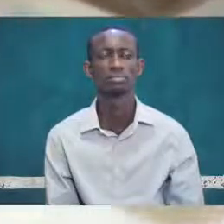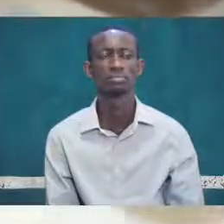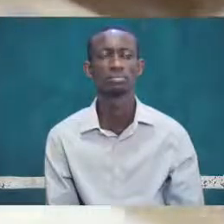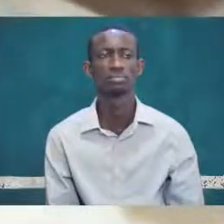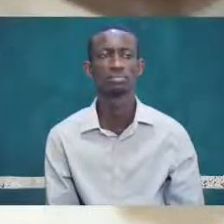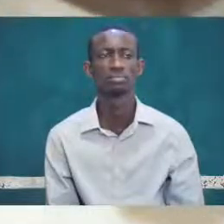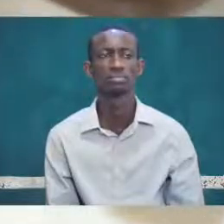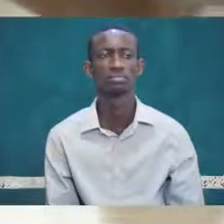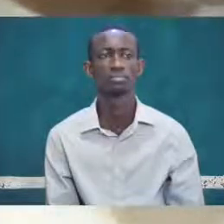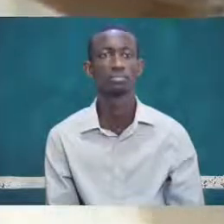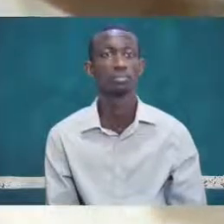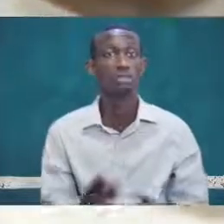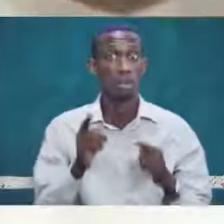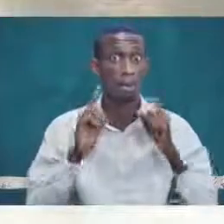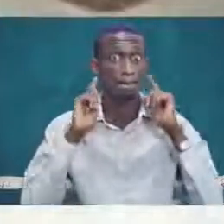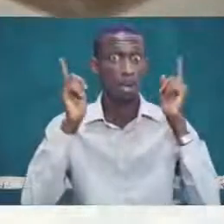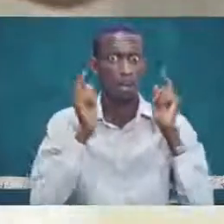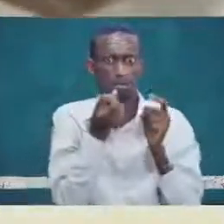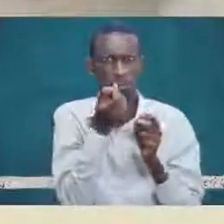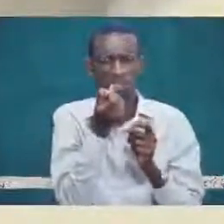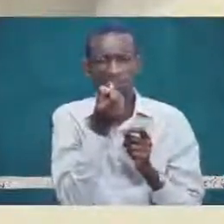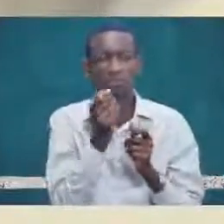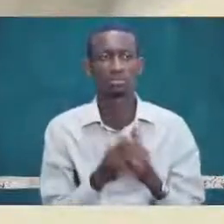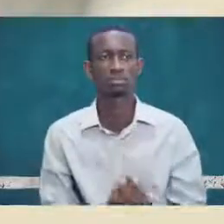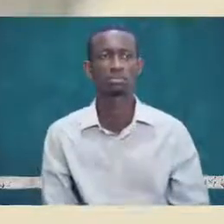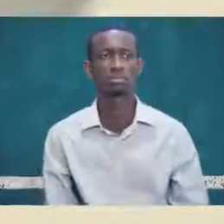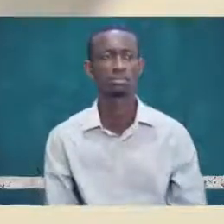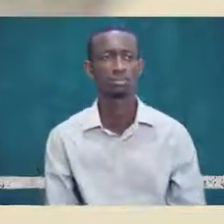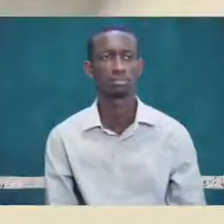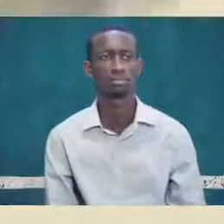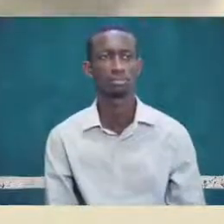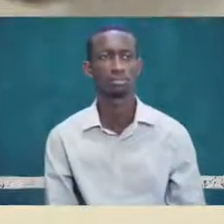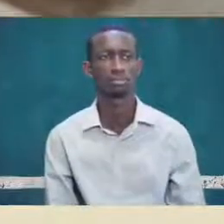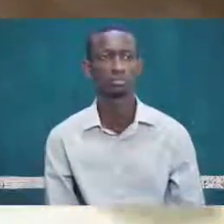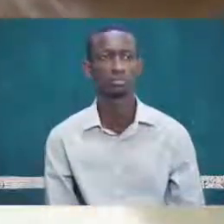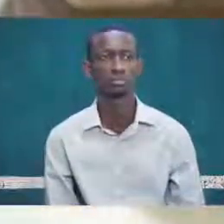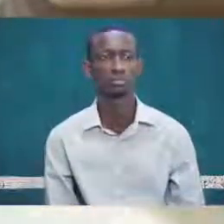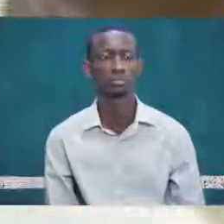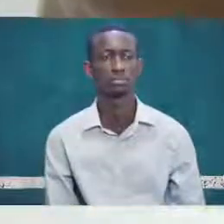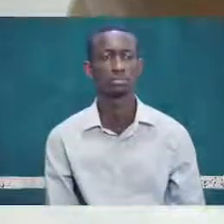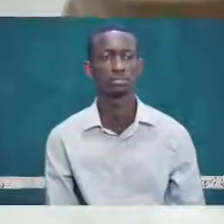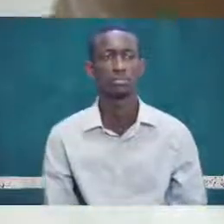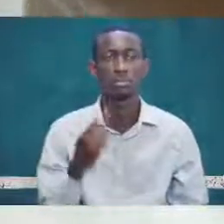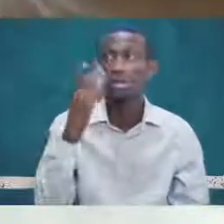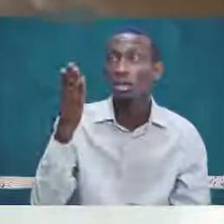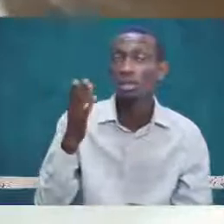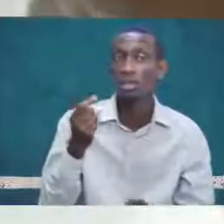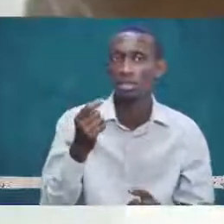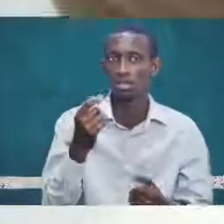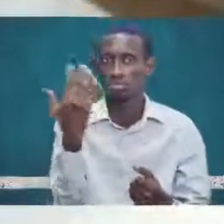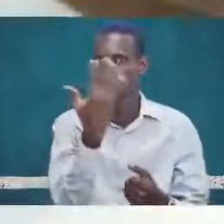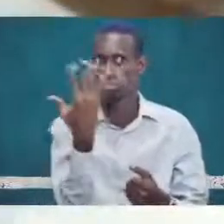There is some noise coming. And if you look at here we have their crystals, white